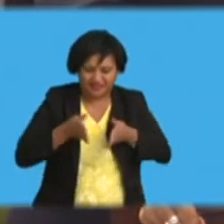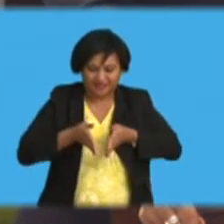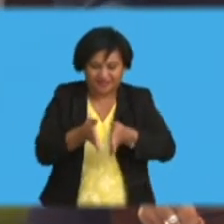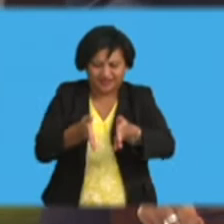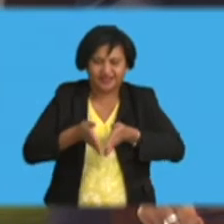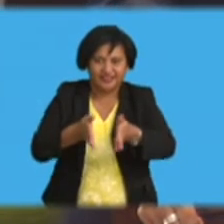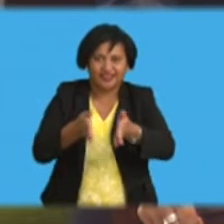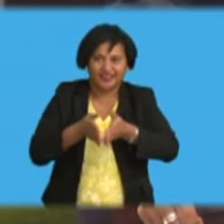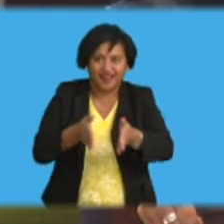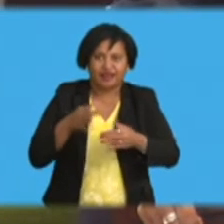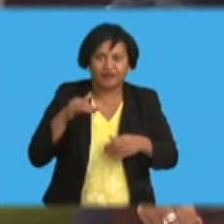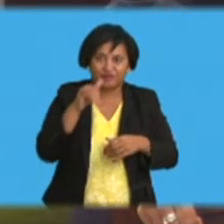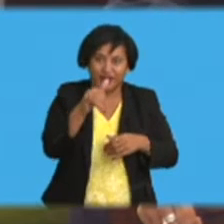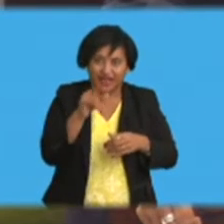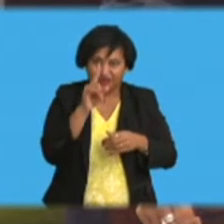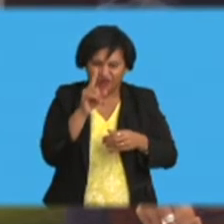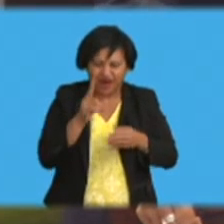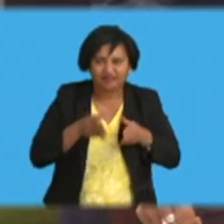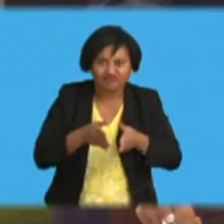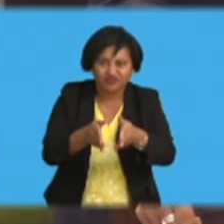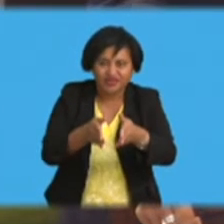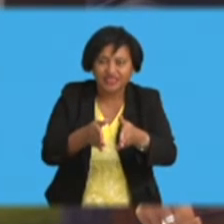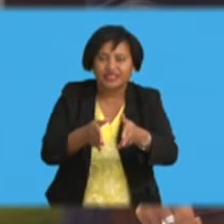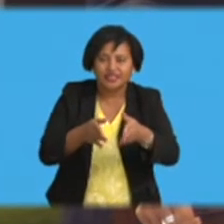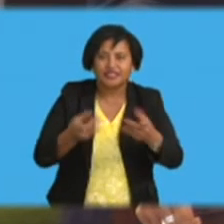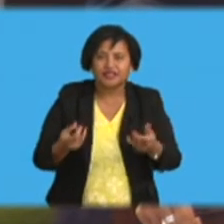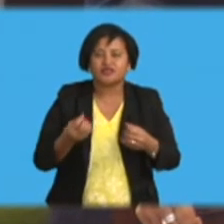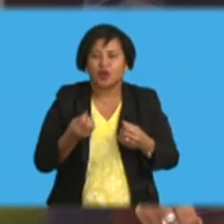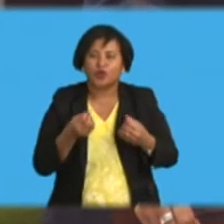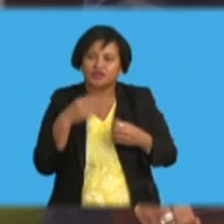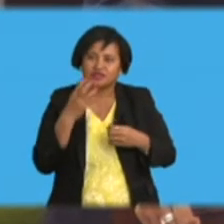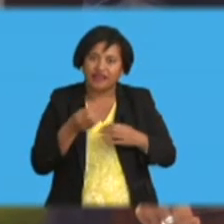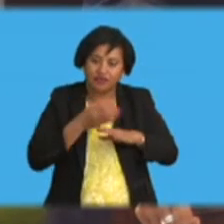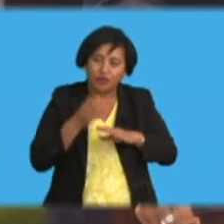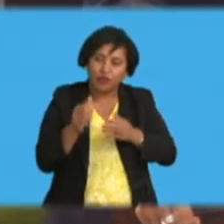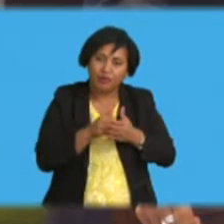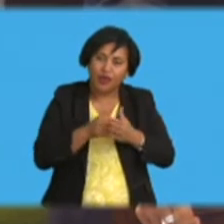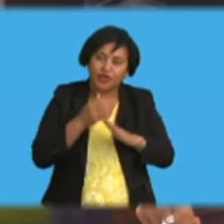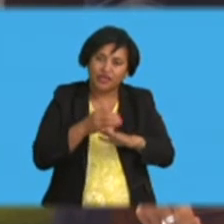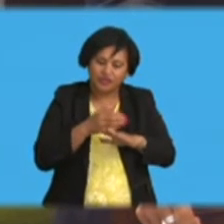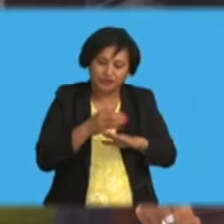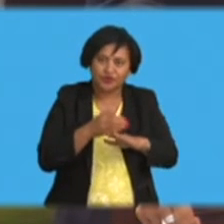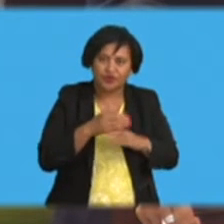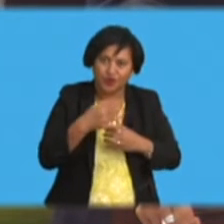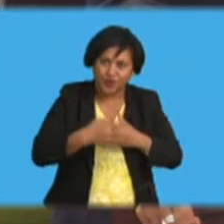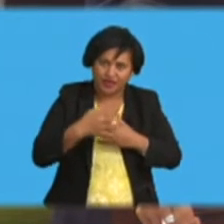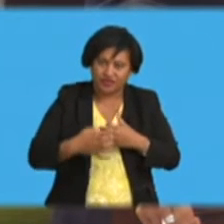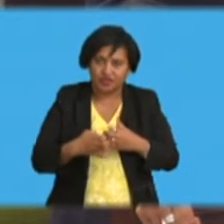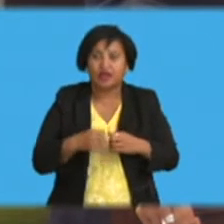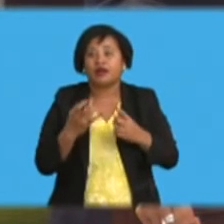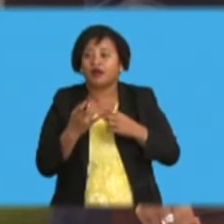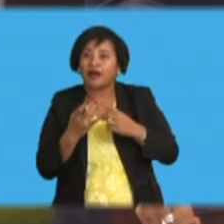is made up of 5 Boeing 737NG or new generation aircraft, 4 of which are the 737-800 series and